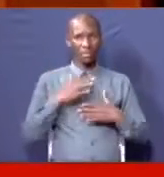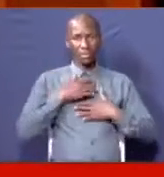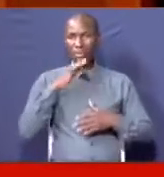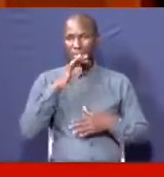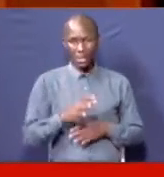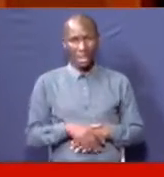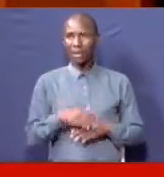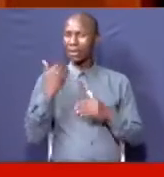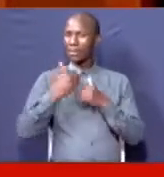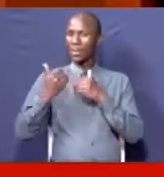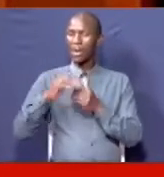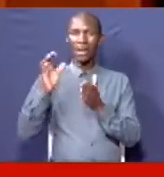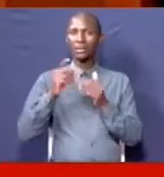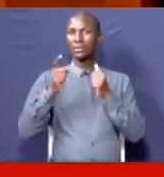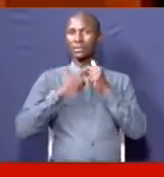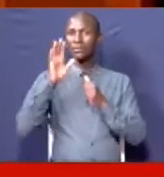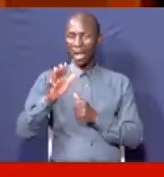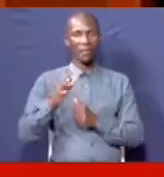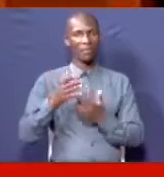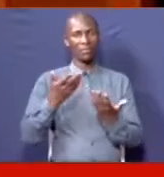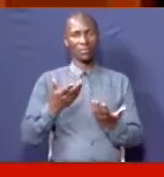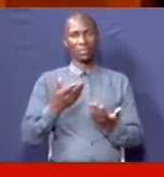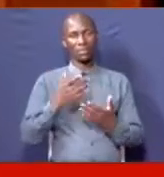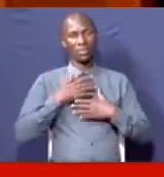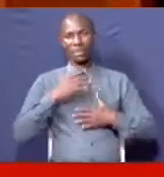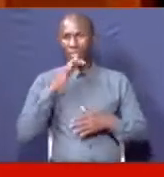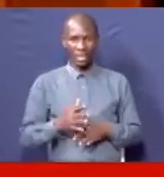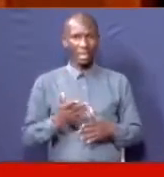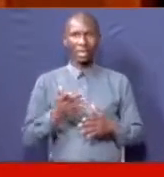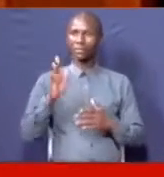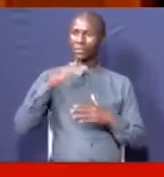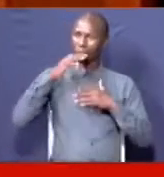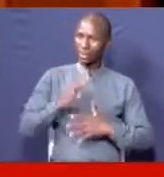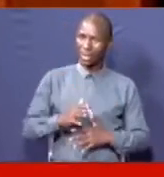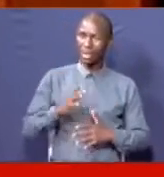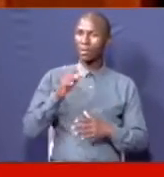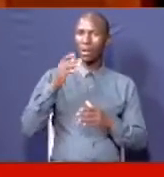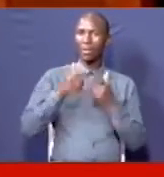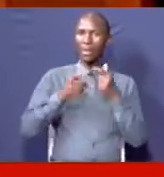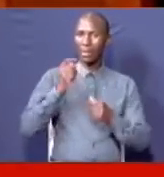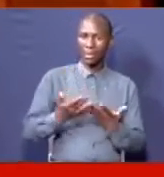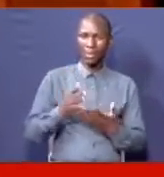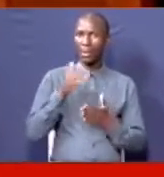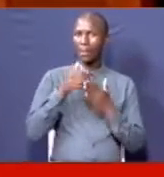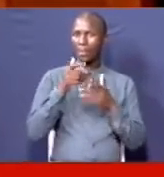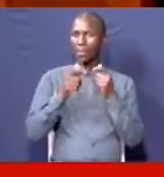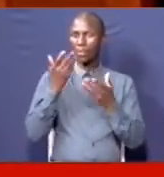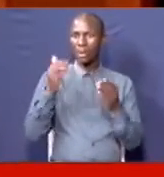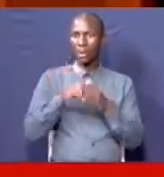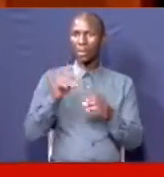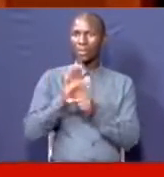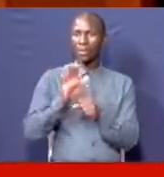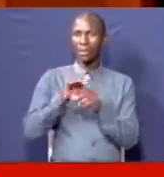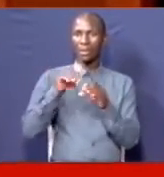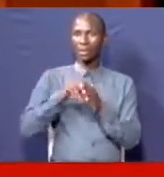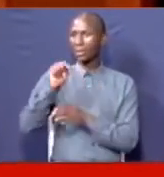price of bread is approaching 65 shillings, Mr. Speaker. In fact, Mr. Speaker, milk, which is produced abundantly in